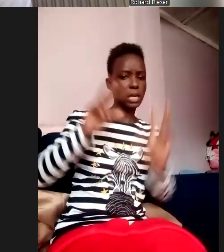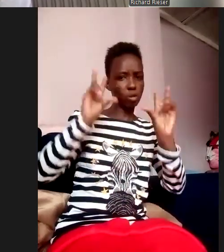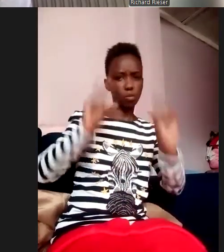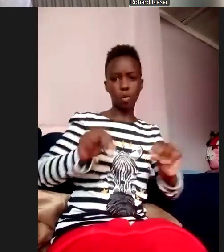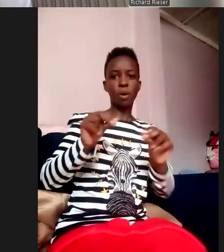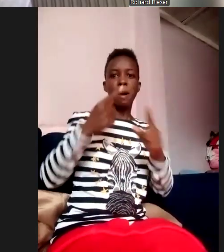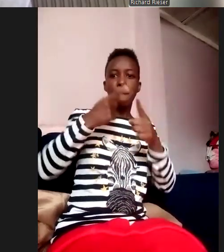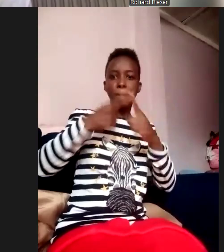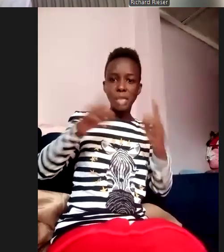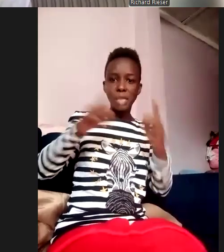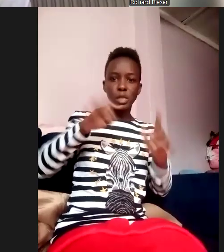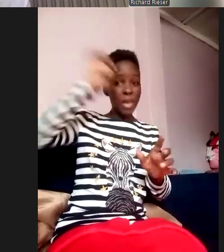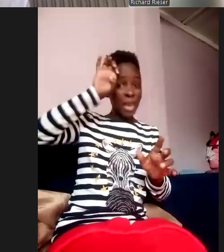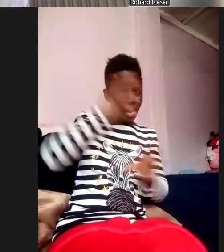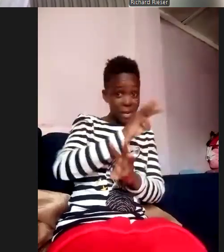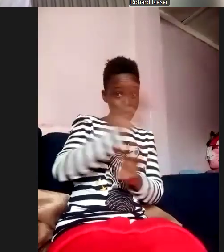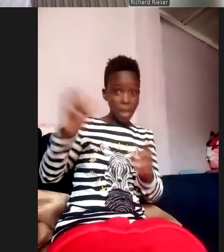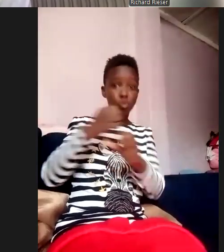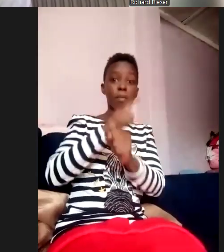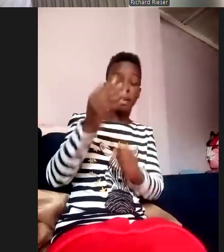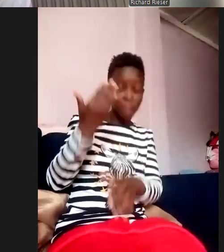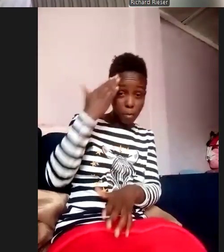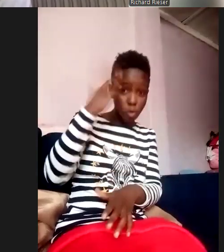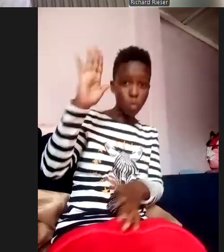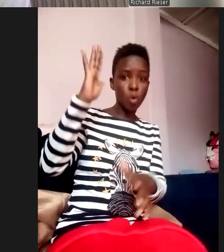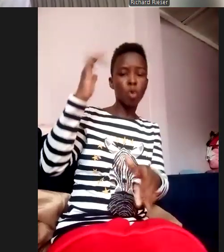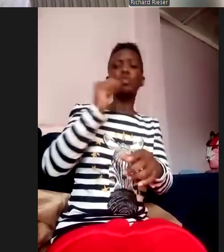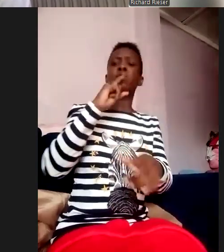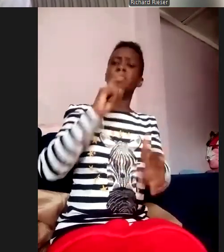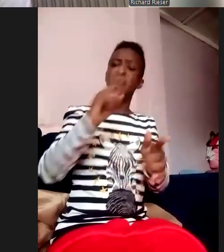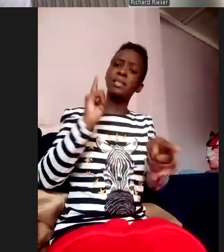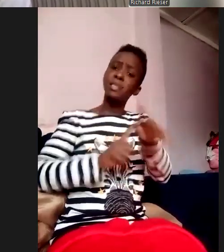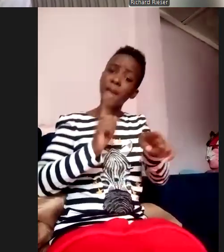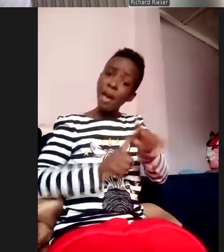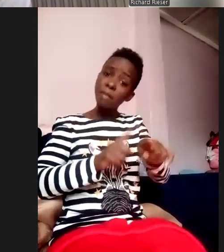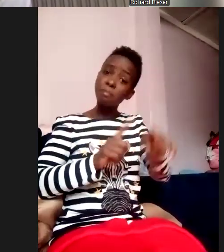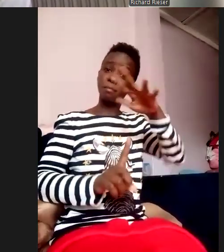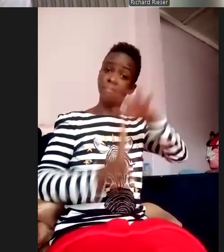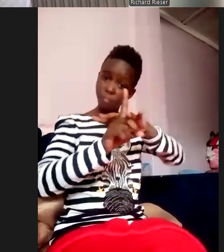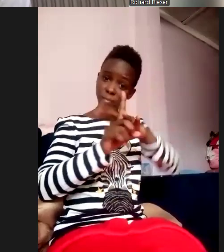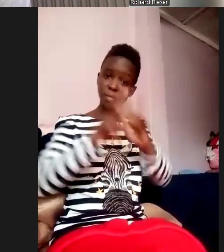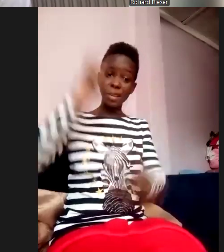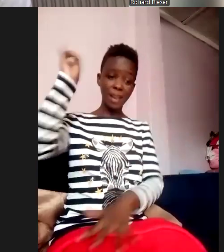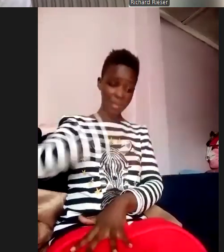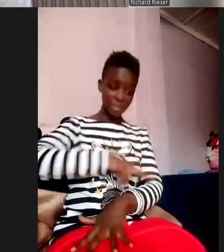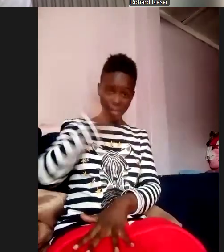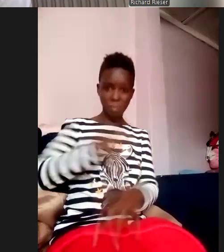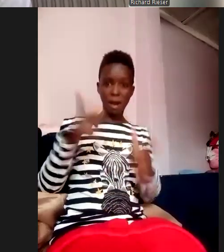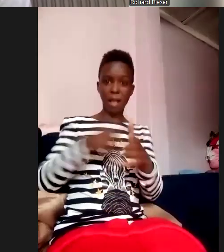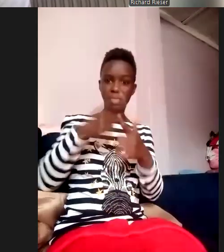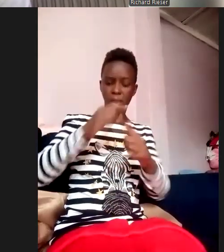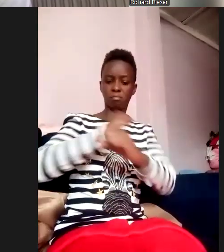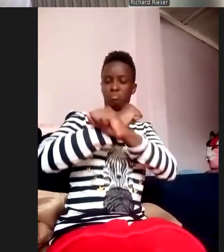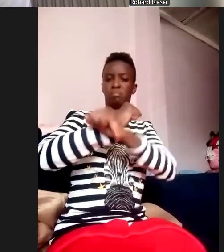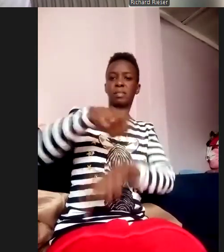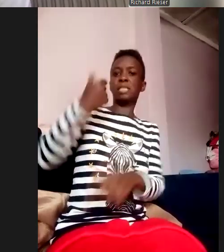of accessibility and not only do advocacy. We have to go to the grassroots level to make sure people are aware so that if